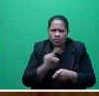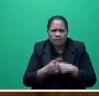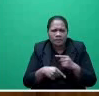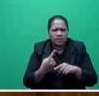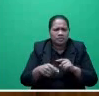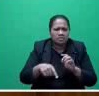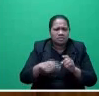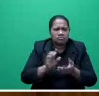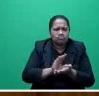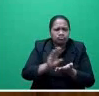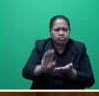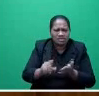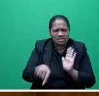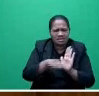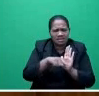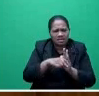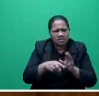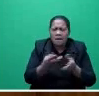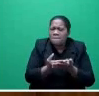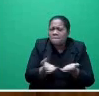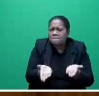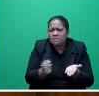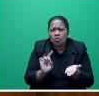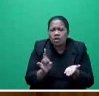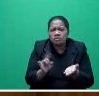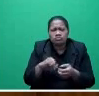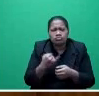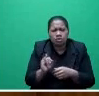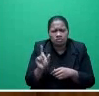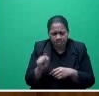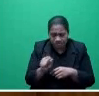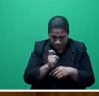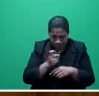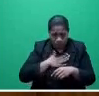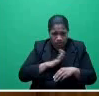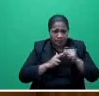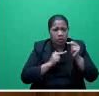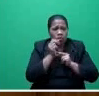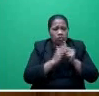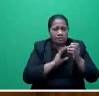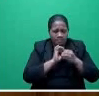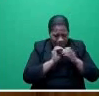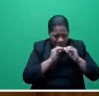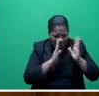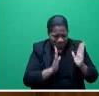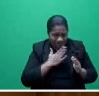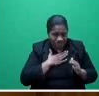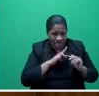wrong have we done as young Fijians if we want to build our house for my